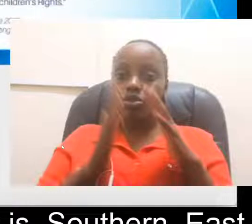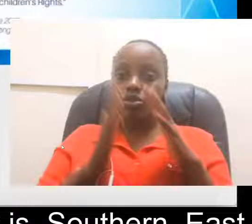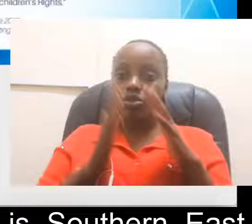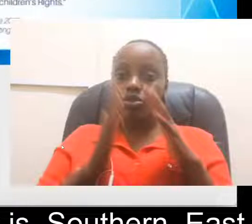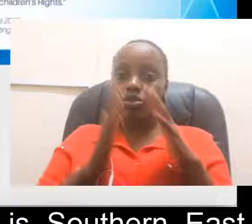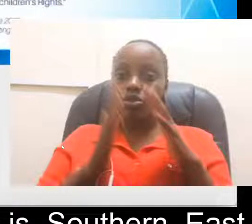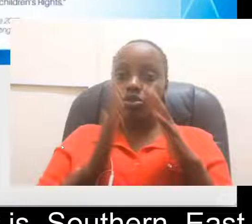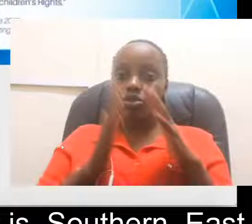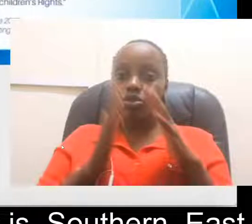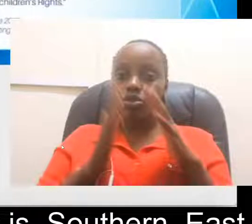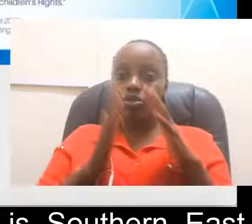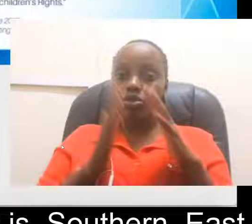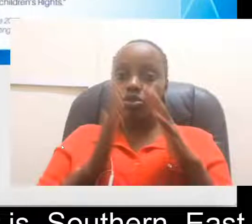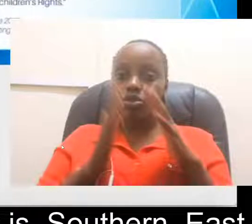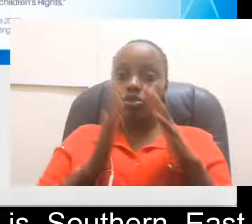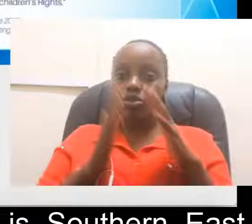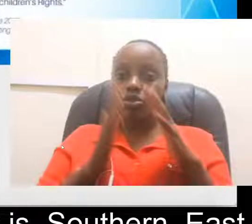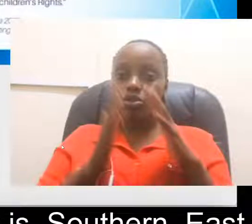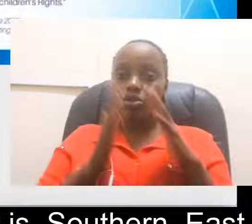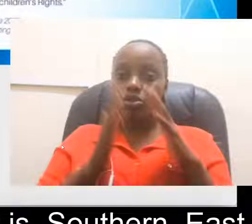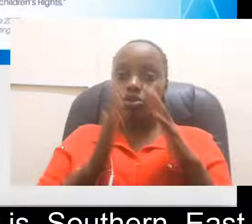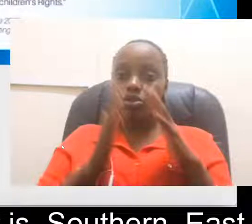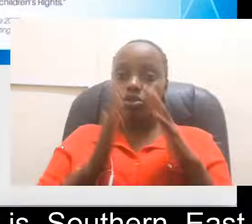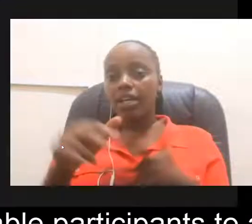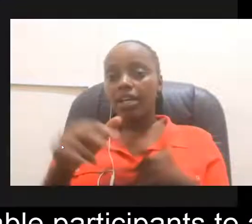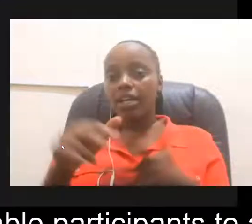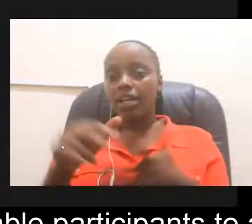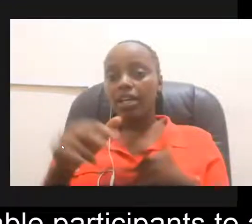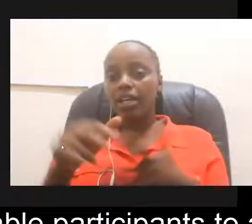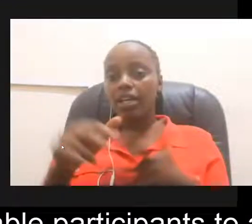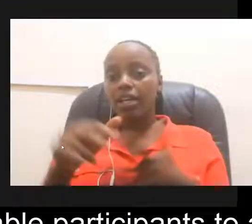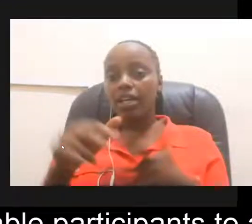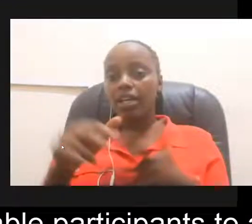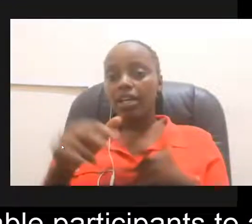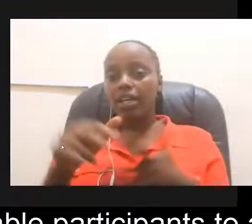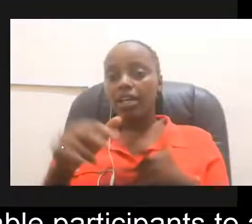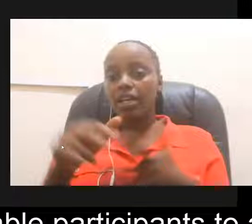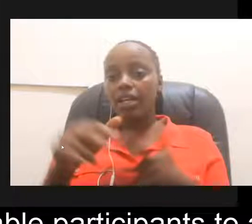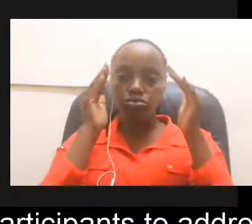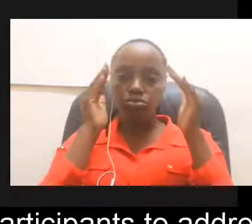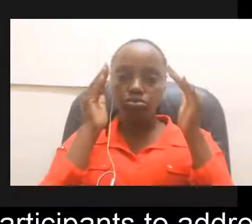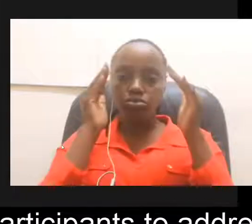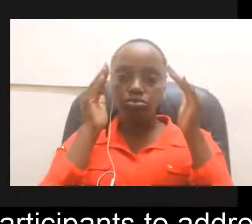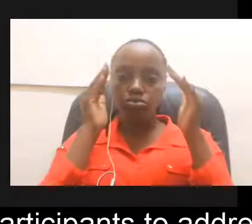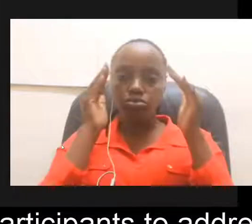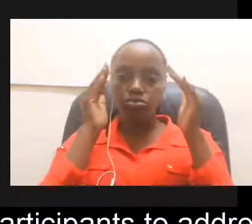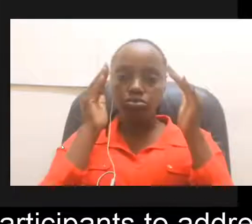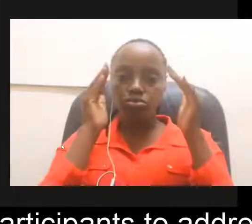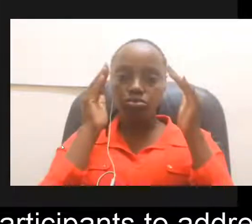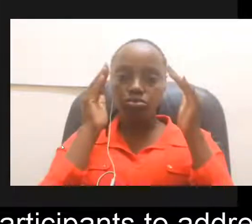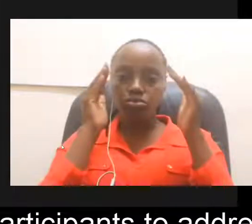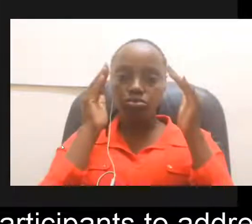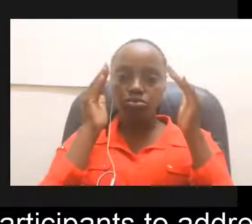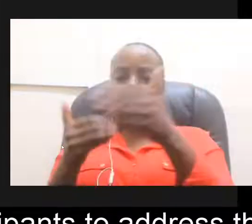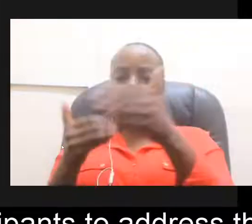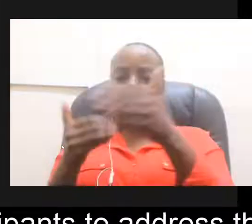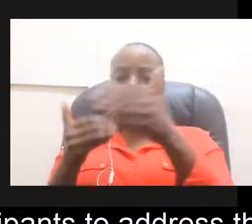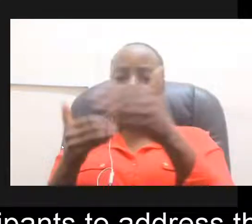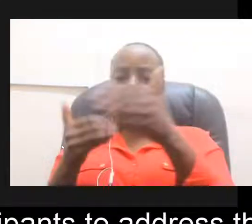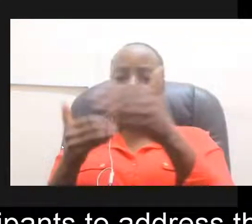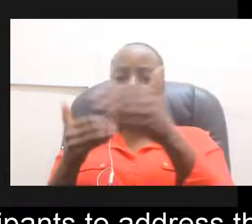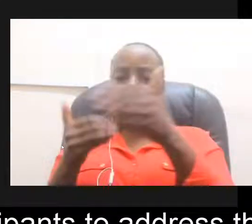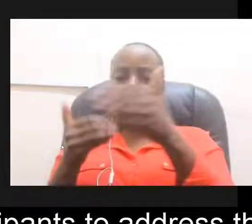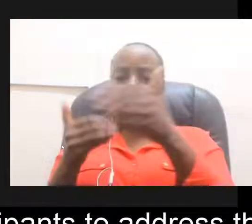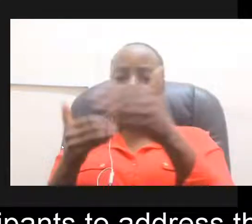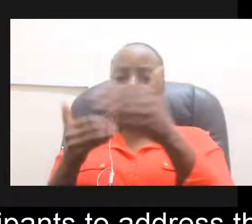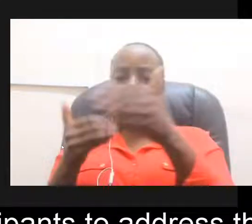30. So looking back at the previous 30 years and what needs to happen going forward is something